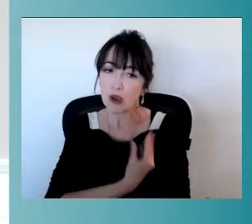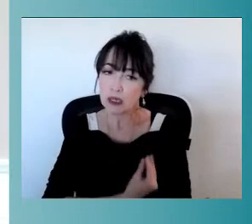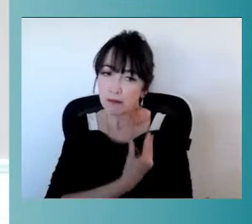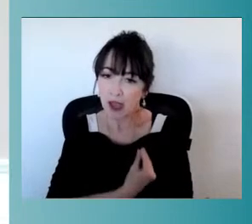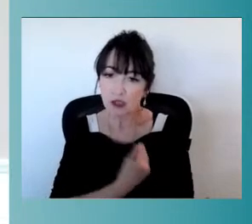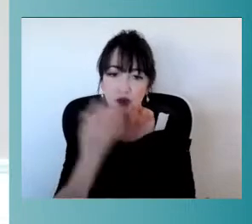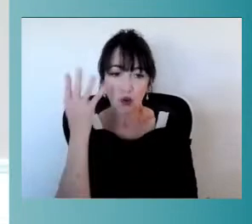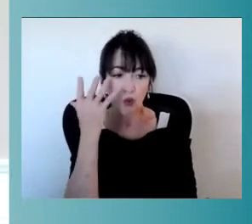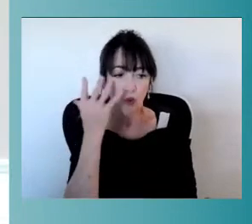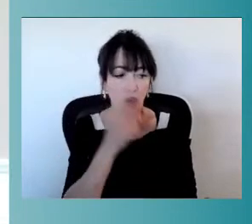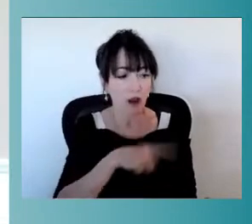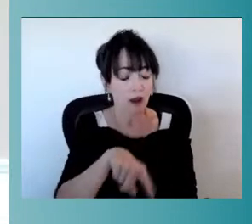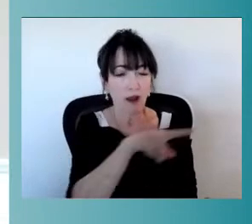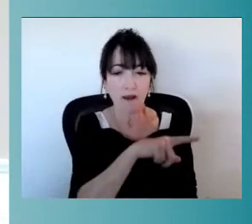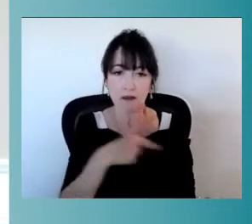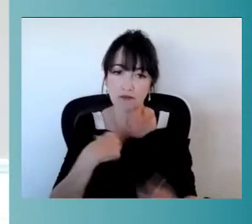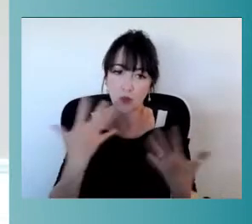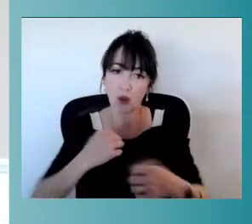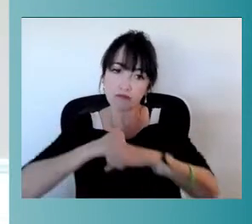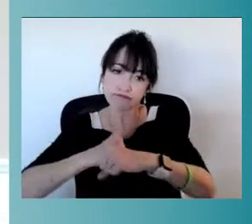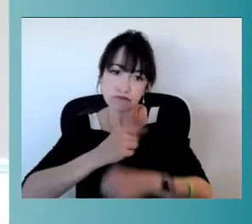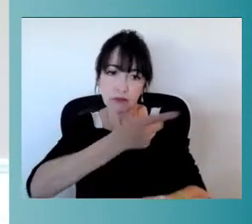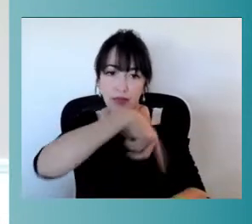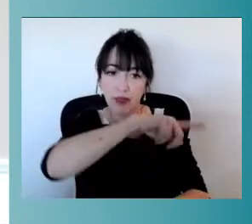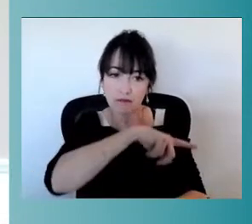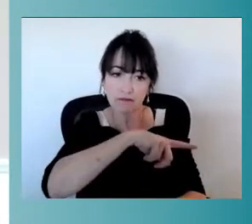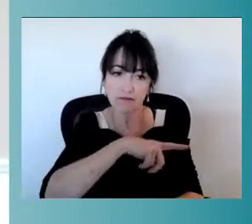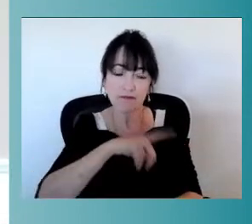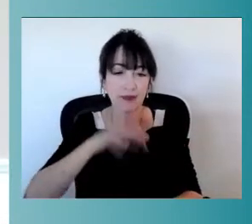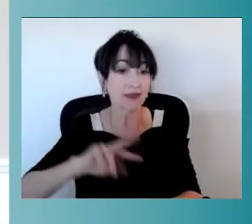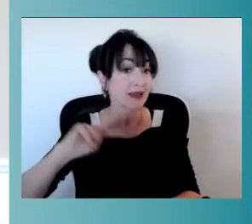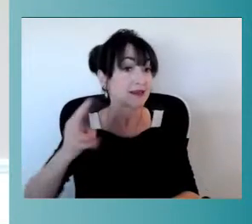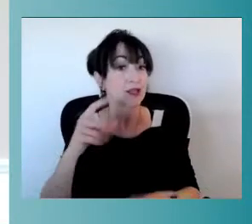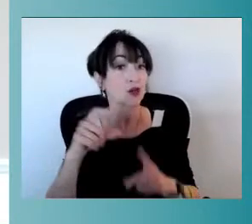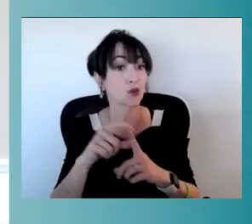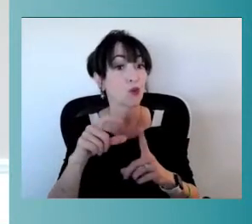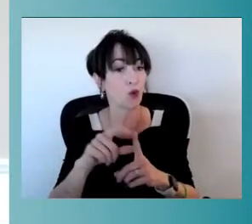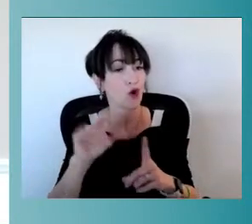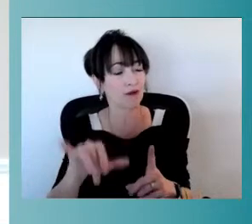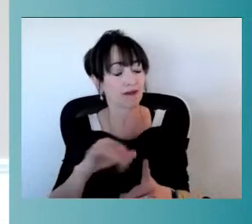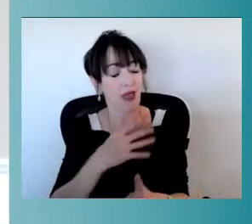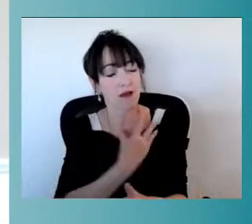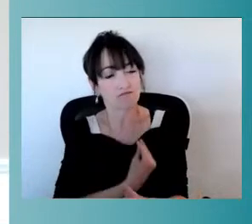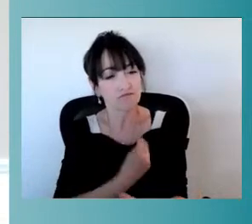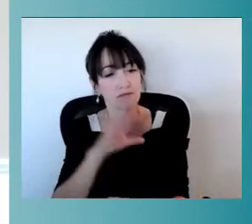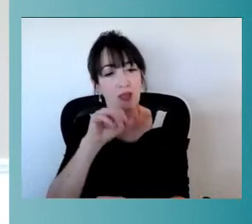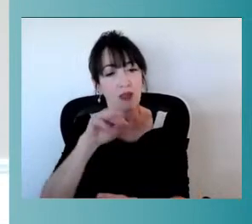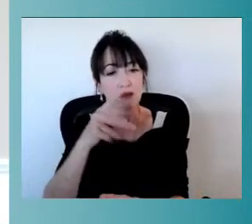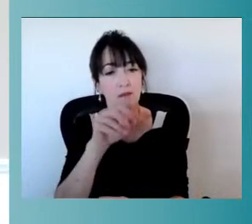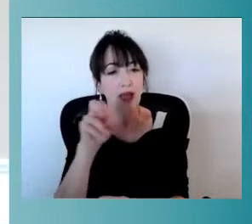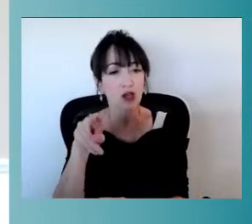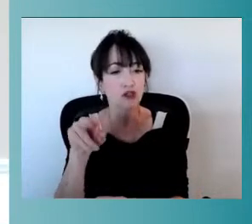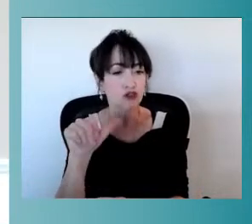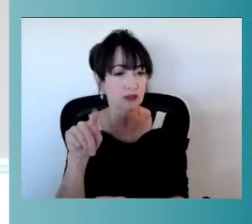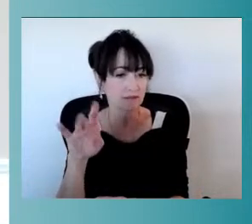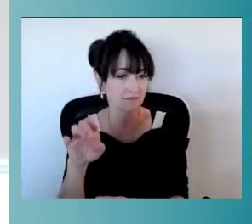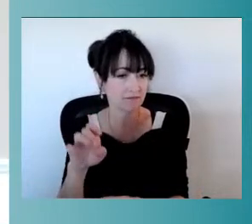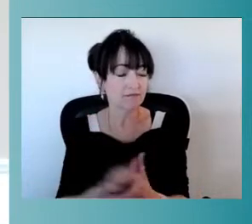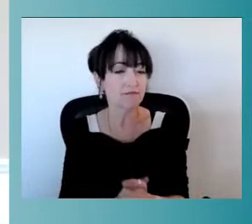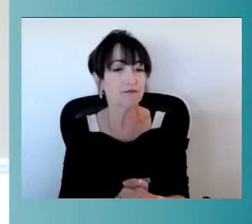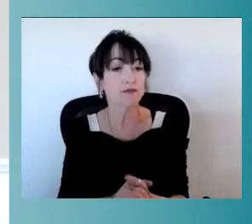defending. Which brings us to our second word, compassion. Brene Brown states,